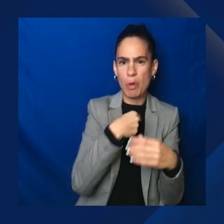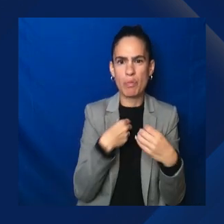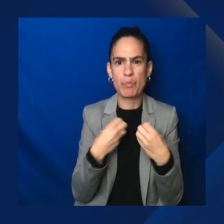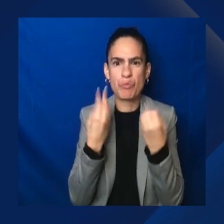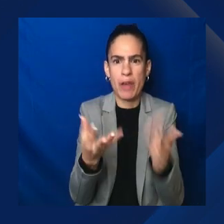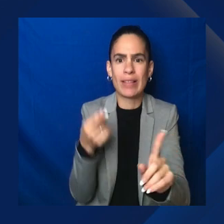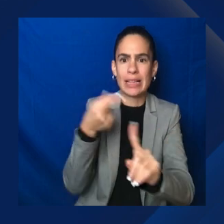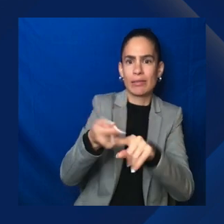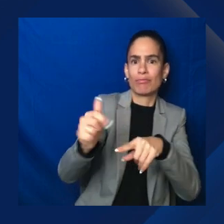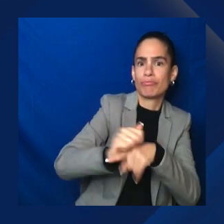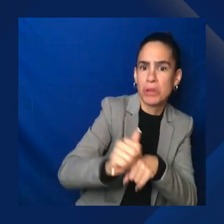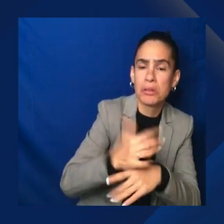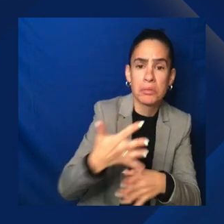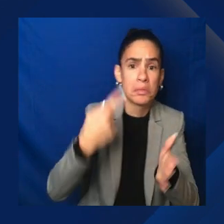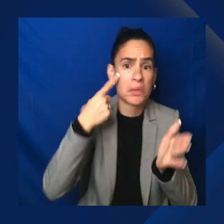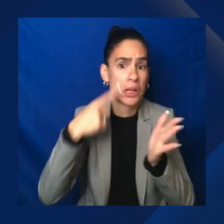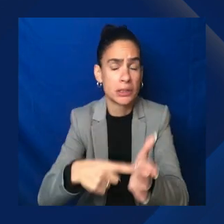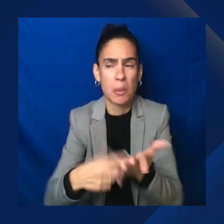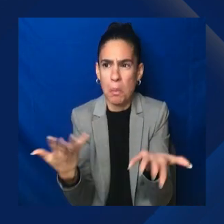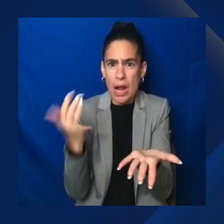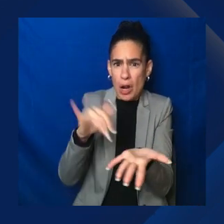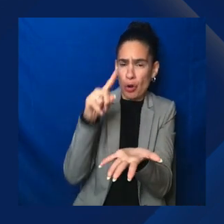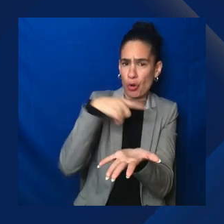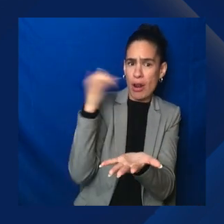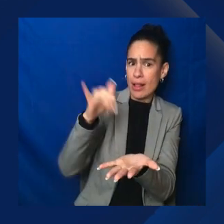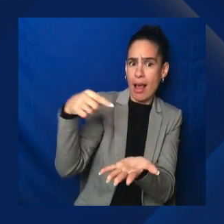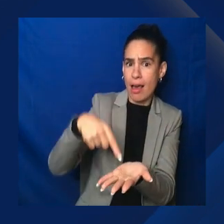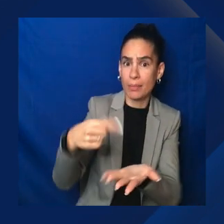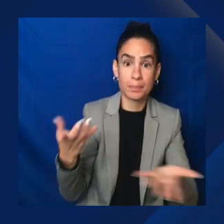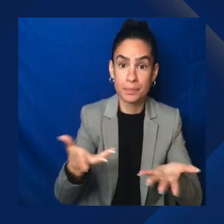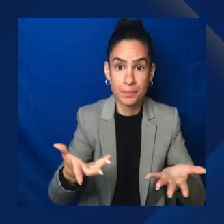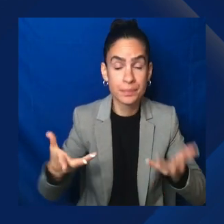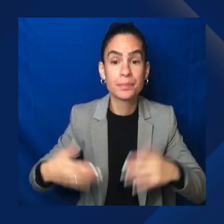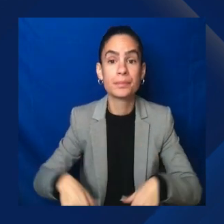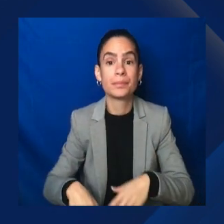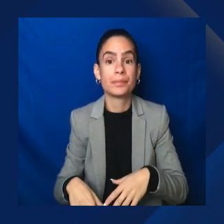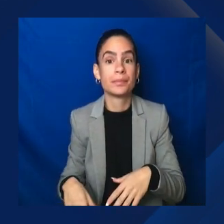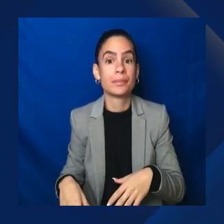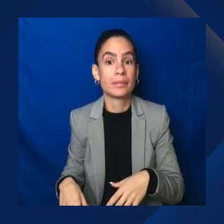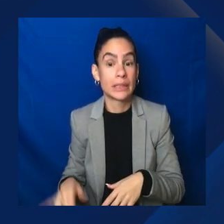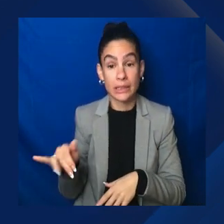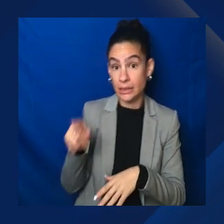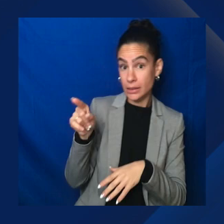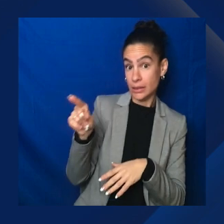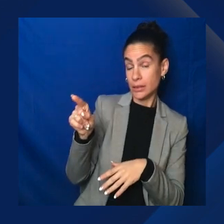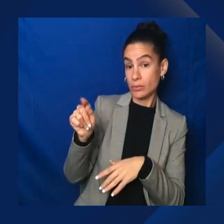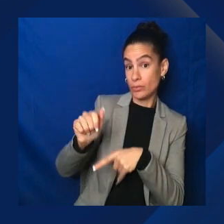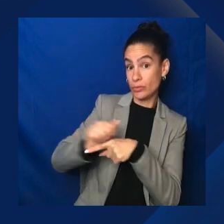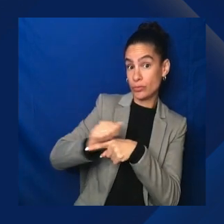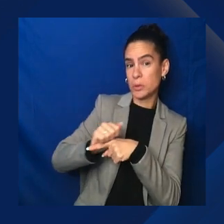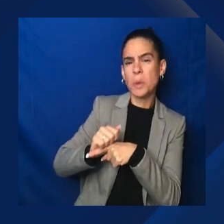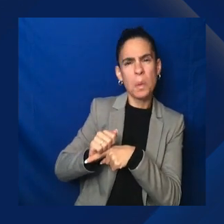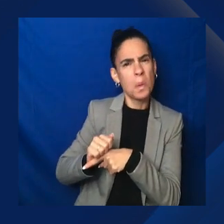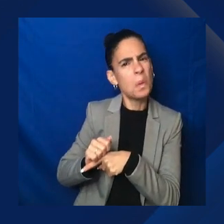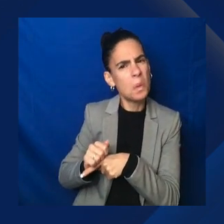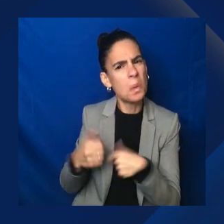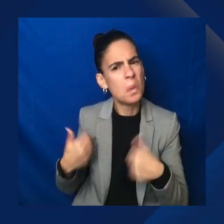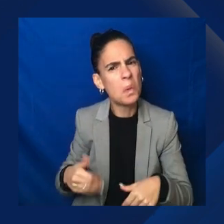It would be so huge for our communities to have somebody to talk